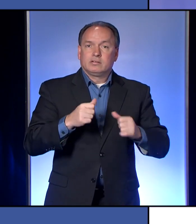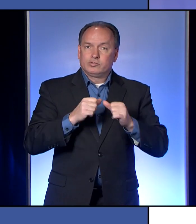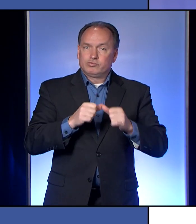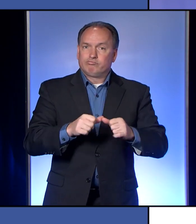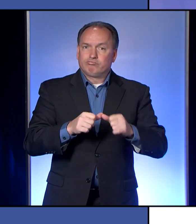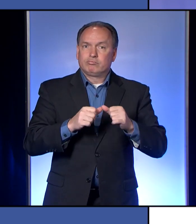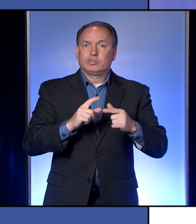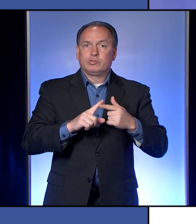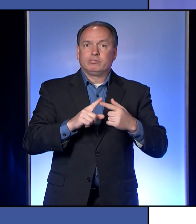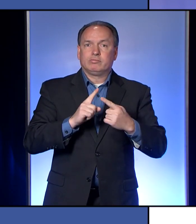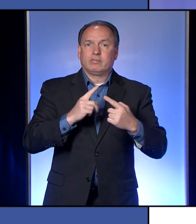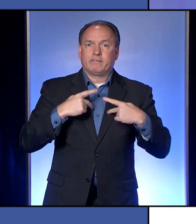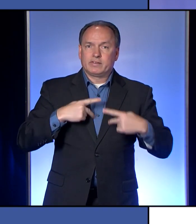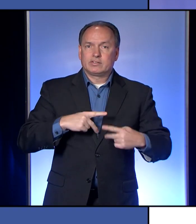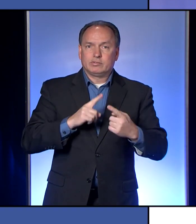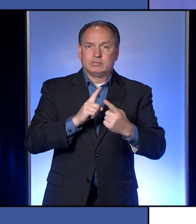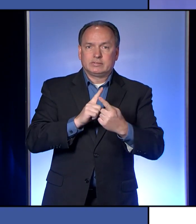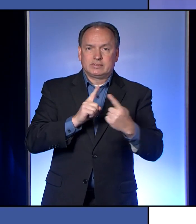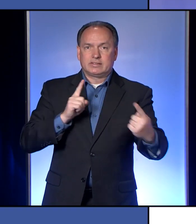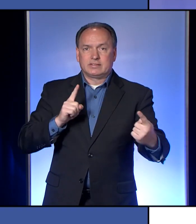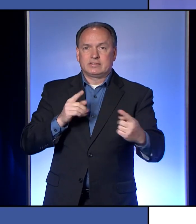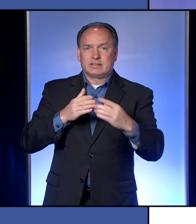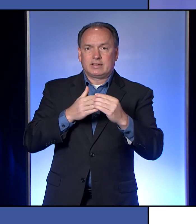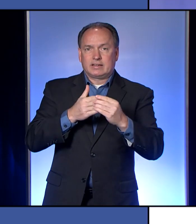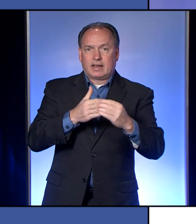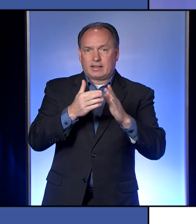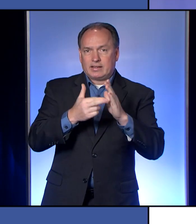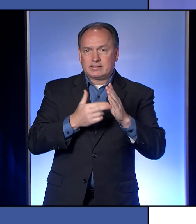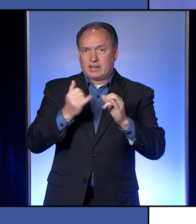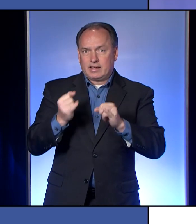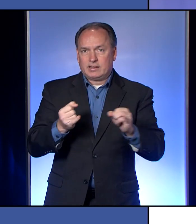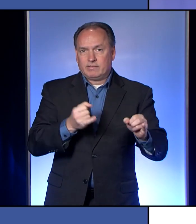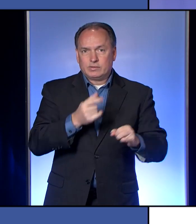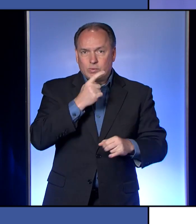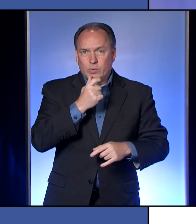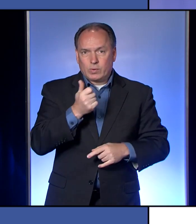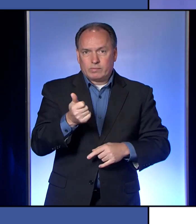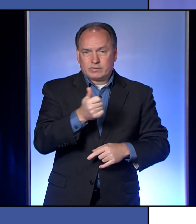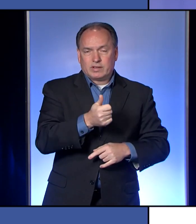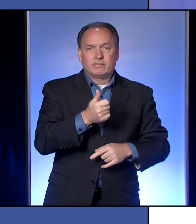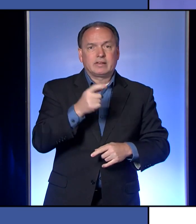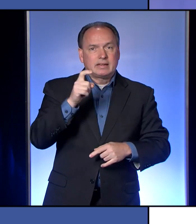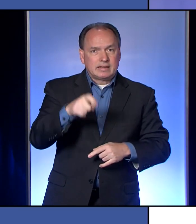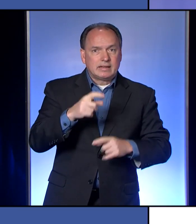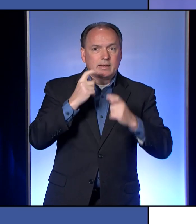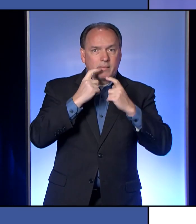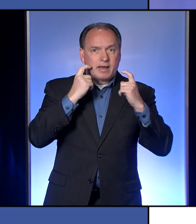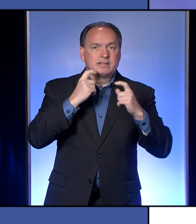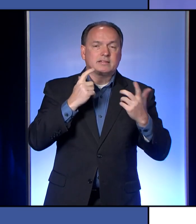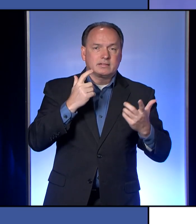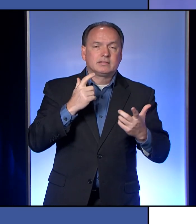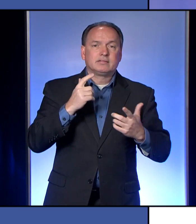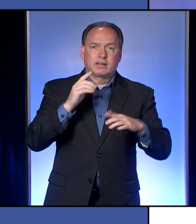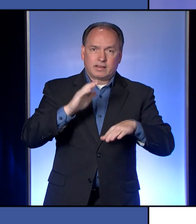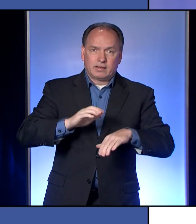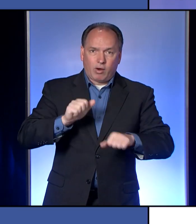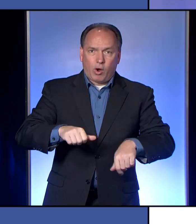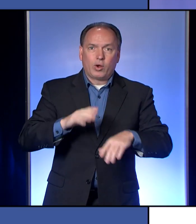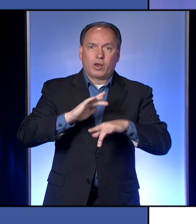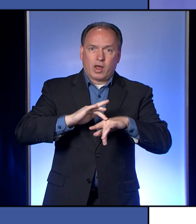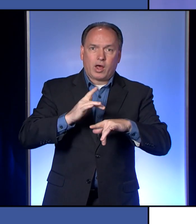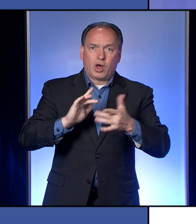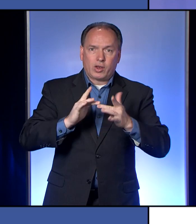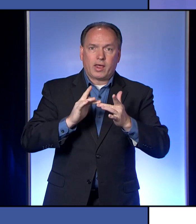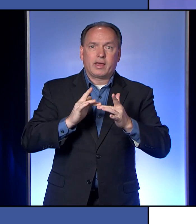distancing guidelines, individuals who are needing a mask need to either go online and request